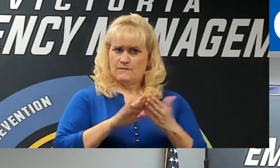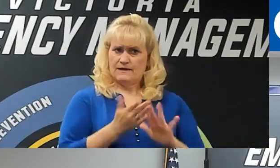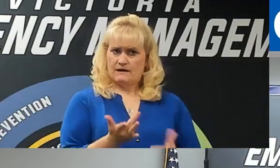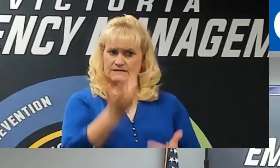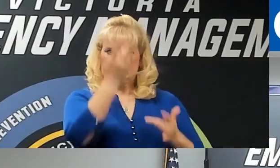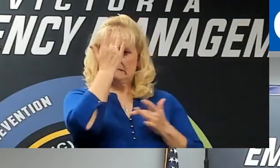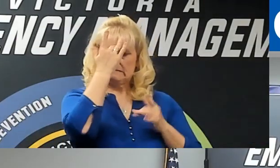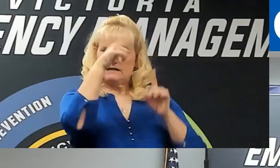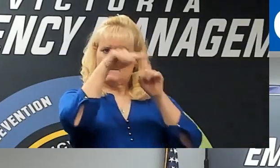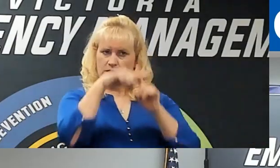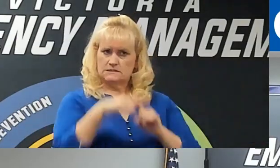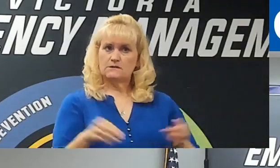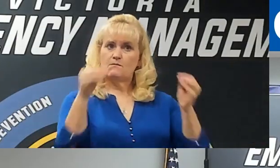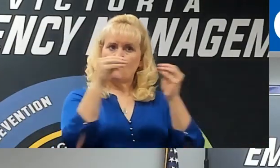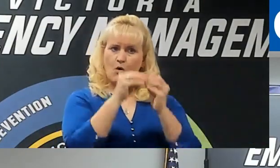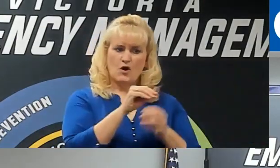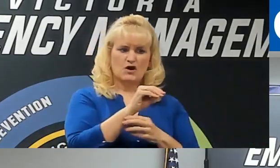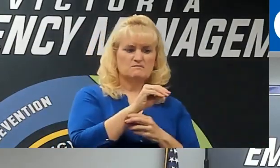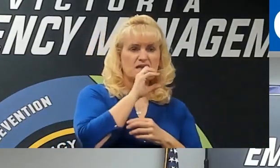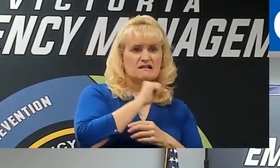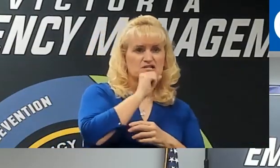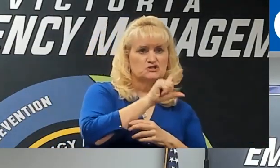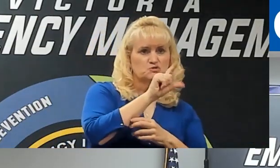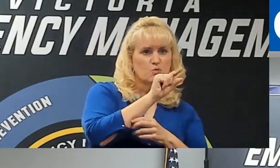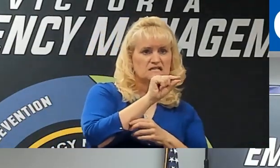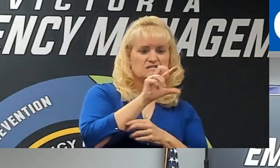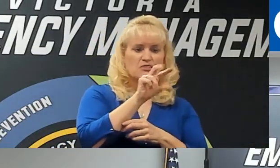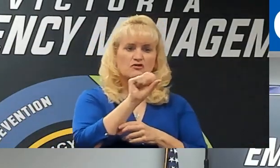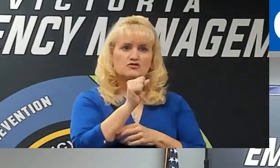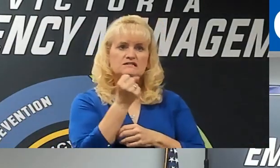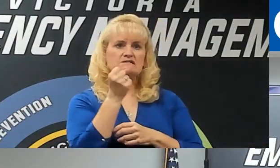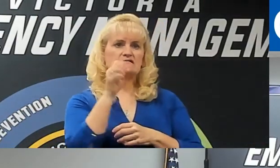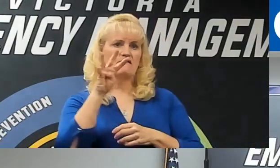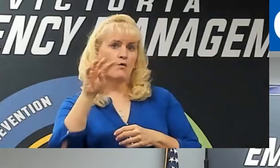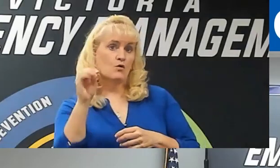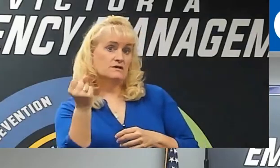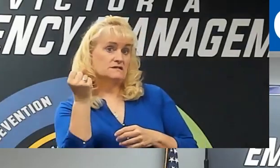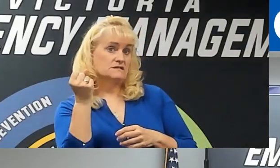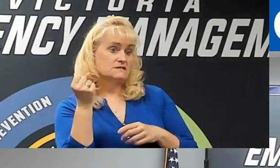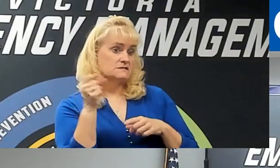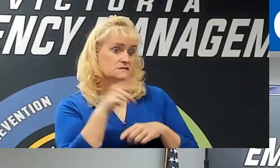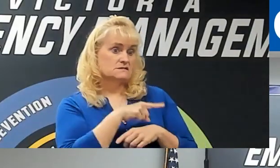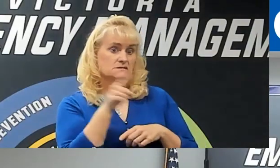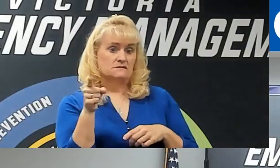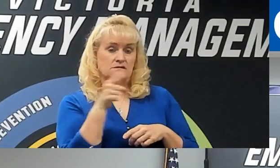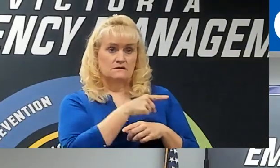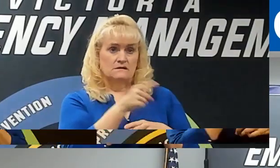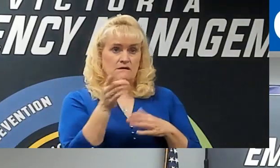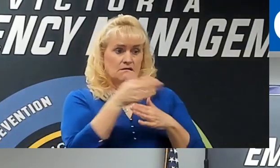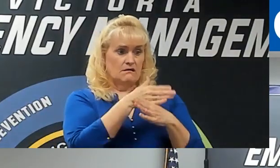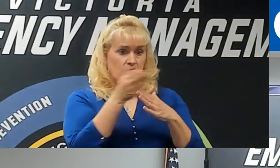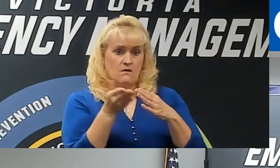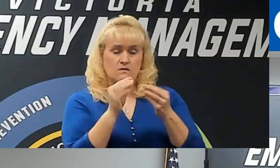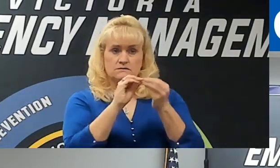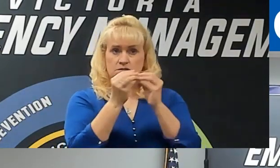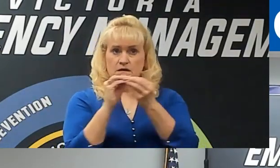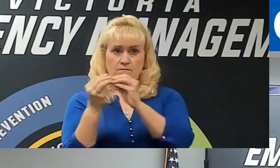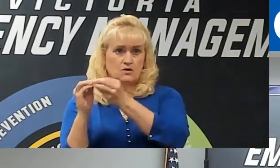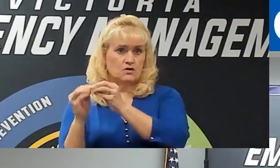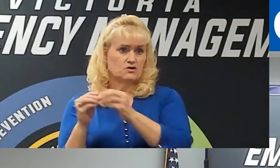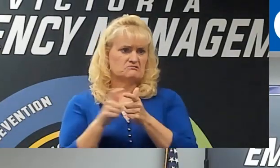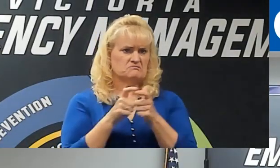as positives. Those 20s, 30s, and 40s. We're seeing a large number of the cases that are in those age